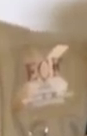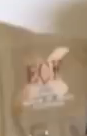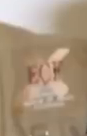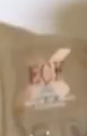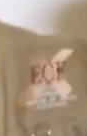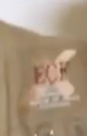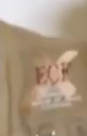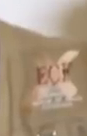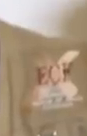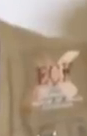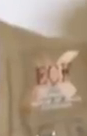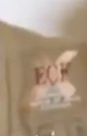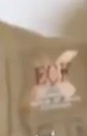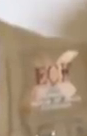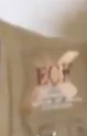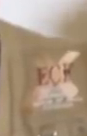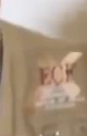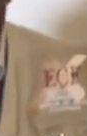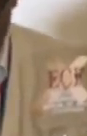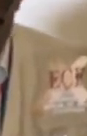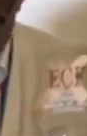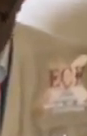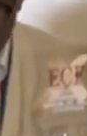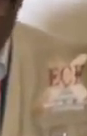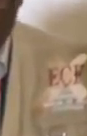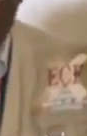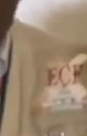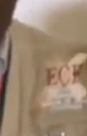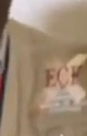counted. Thank you.